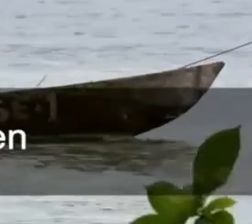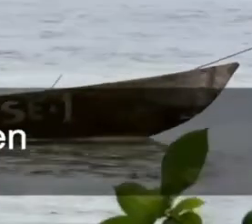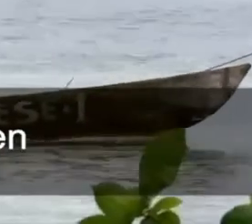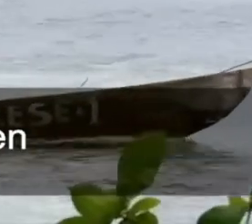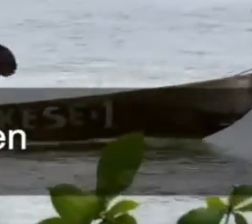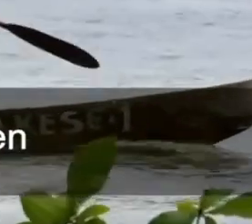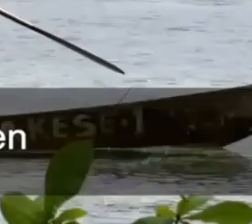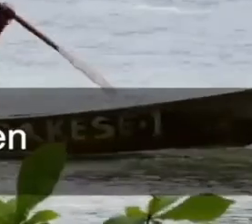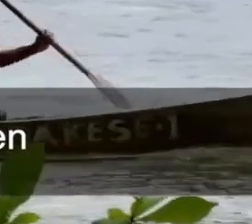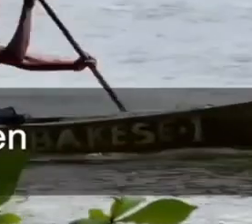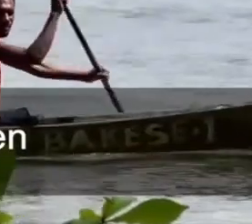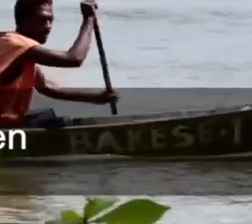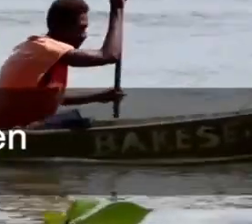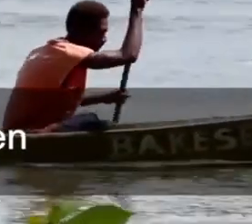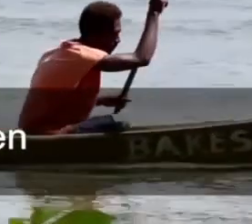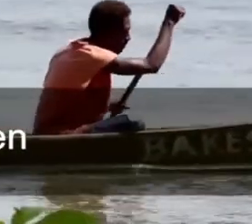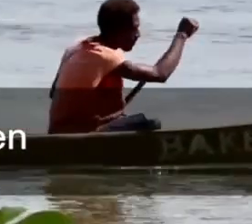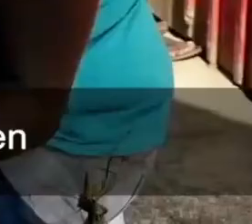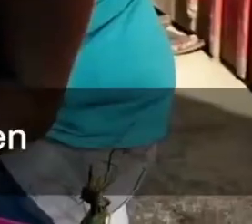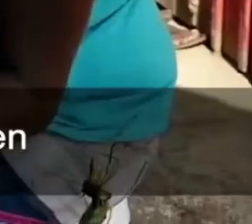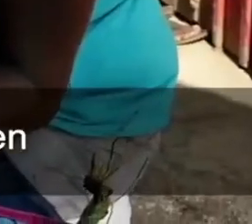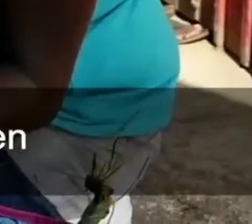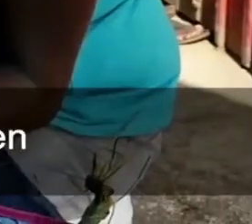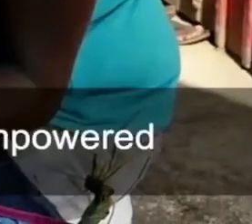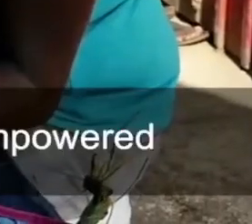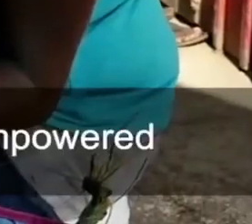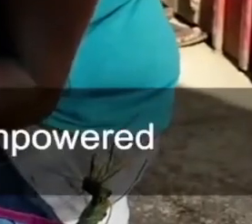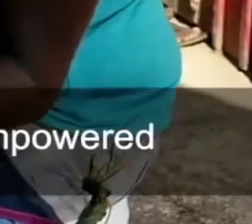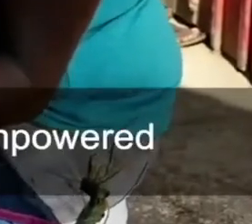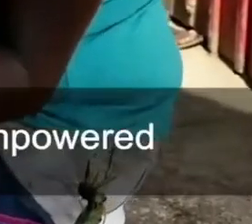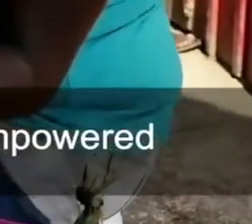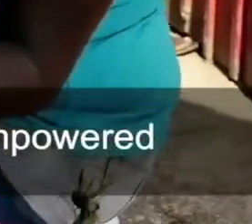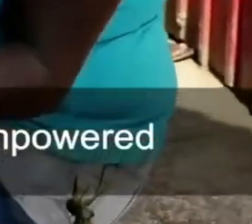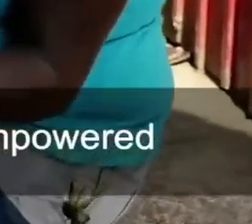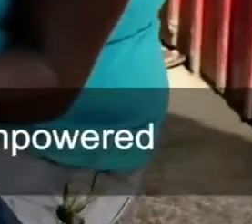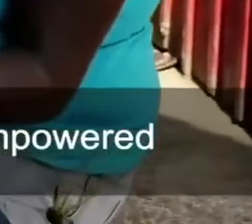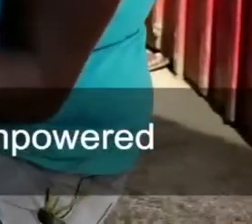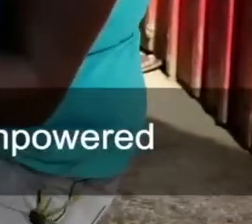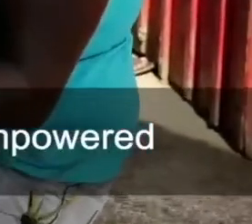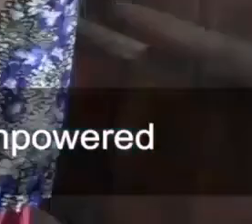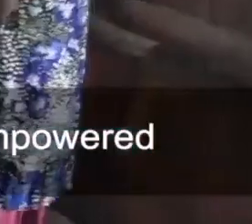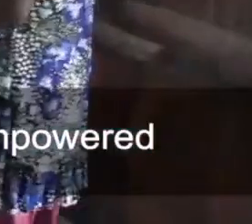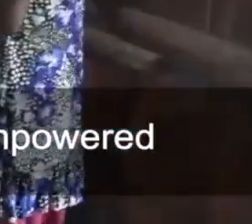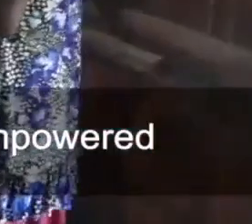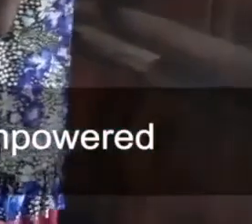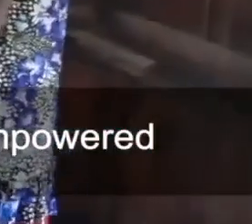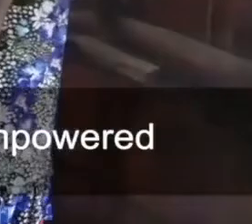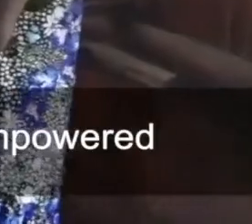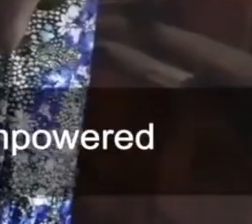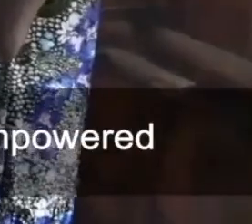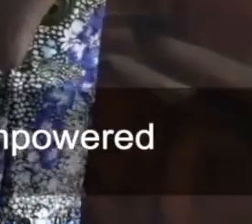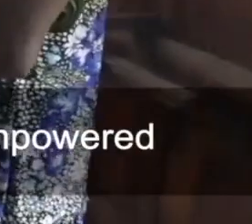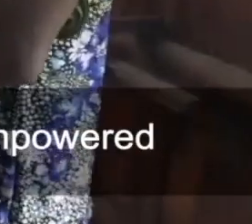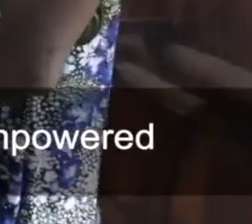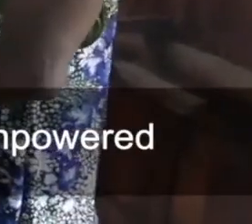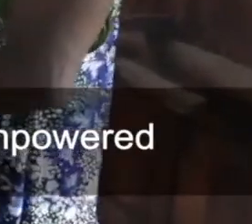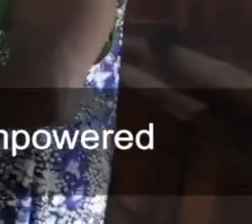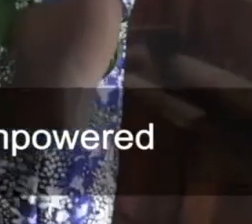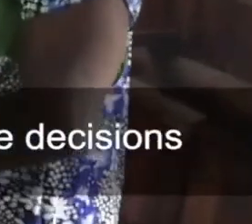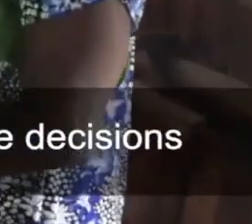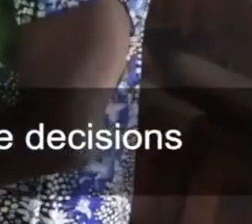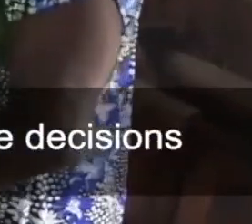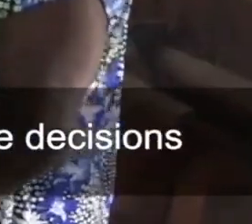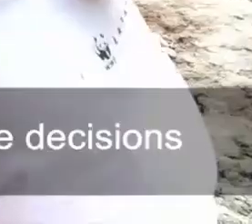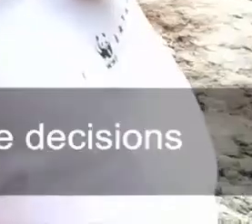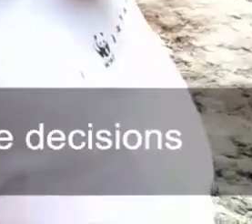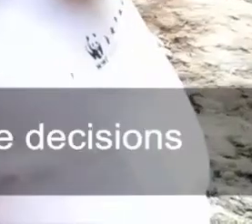really educate women as well as it's really empowered women. And women now are there, they learned a lot and they're empowered and